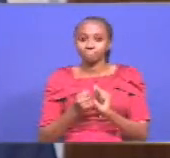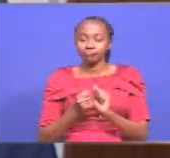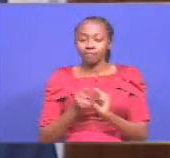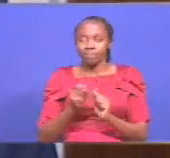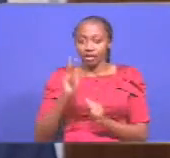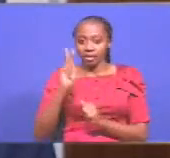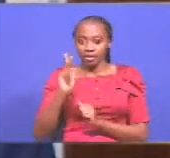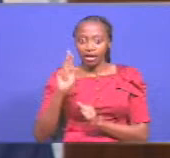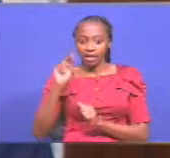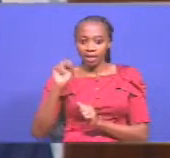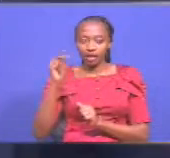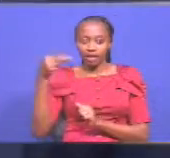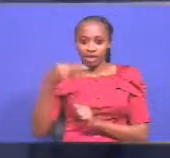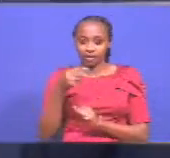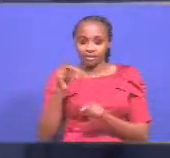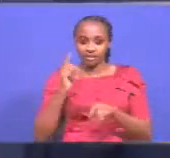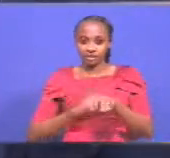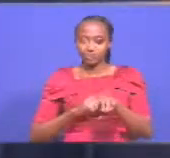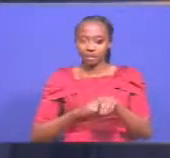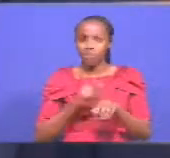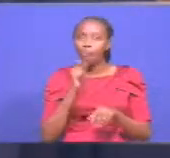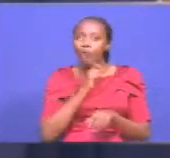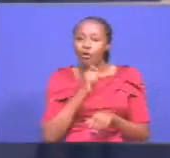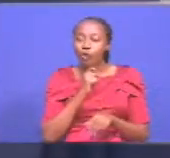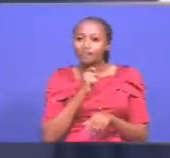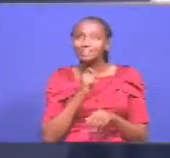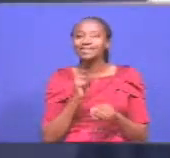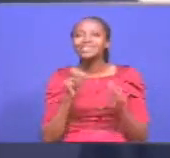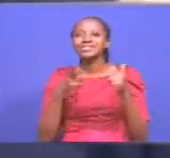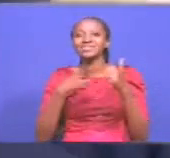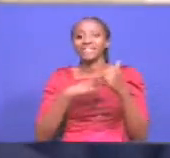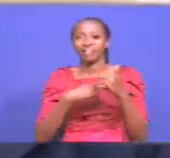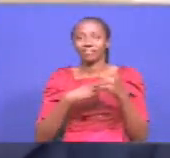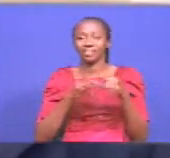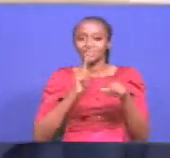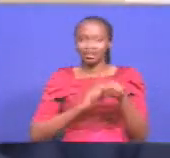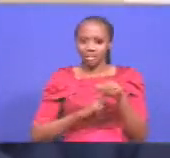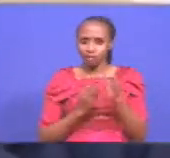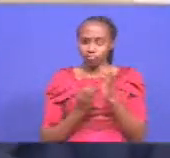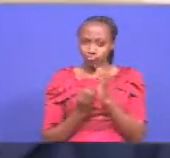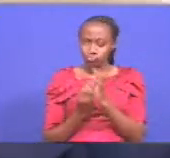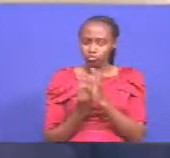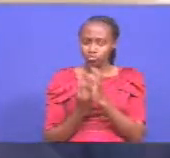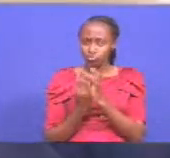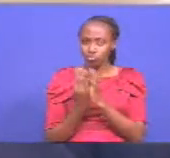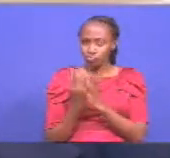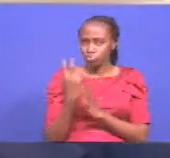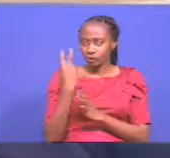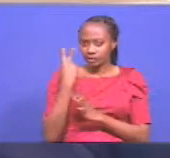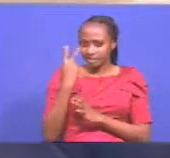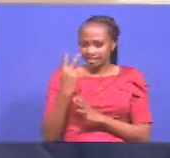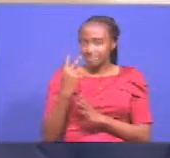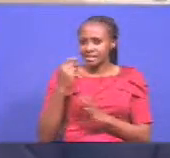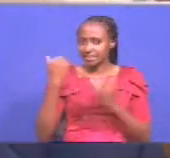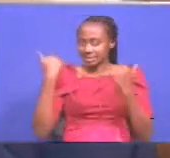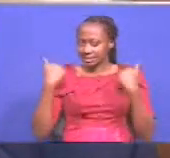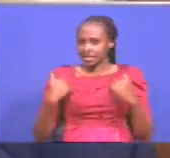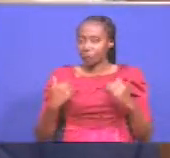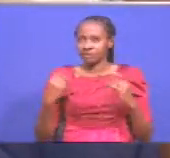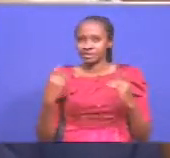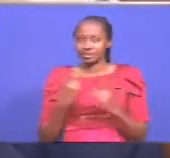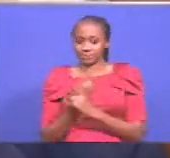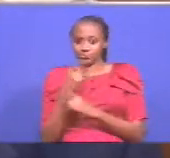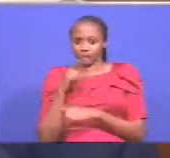at age 7. Wambua realized he was different as he grew older, and any form of discrimination that came his way, he dealt with